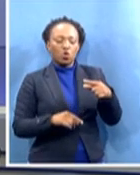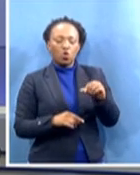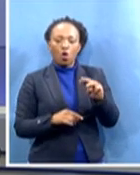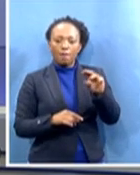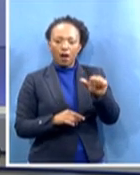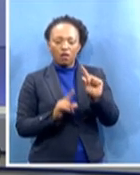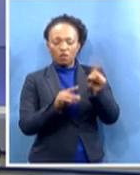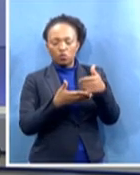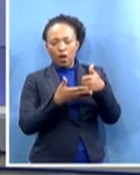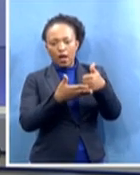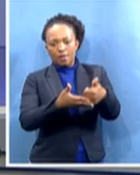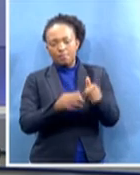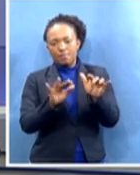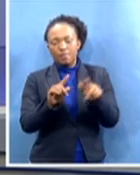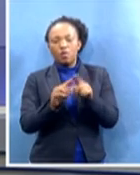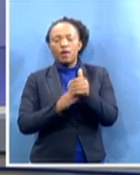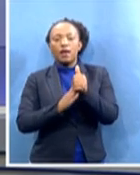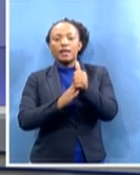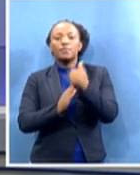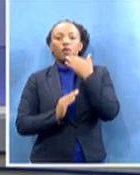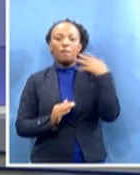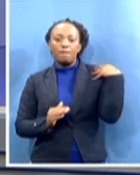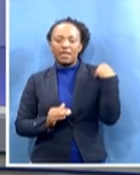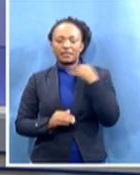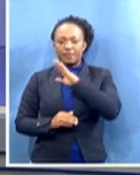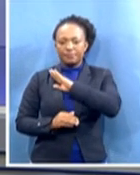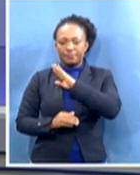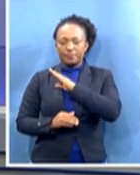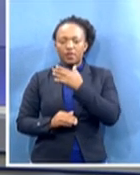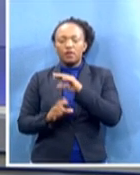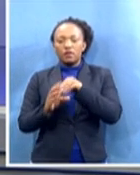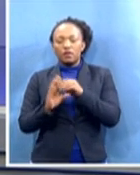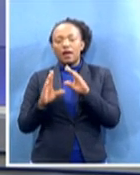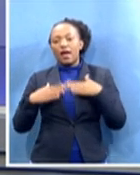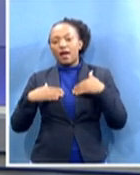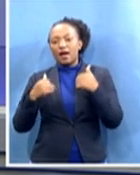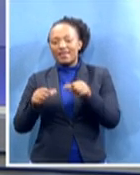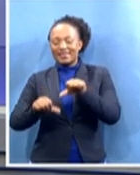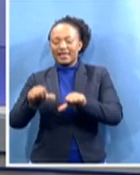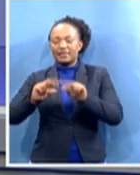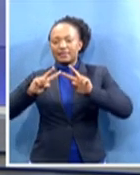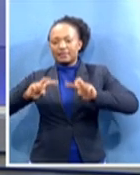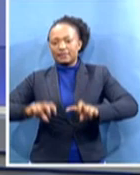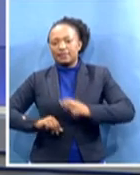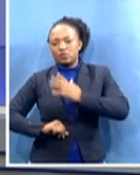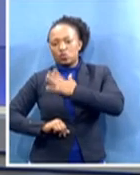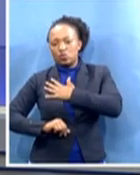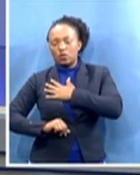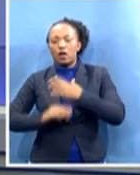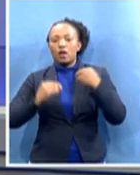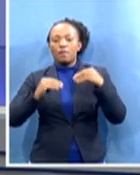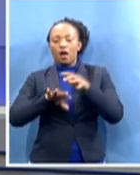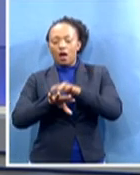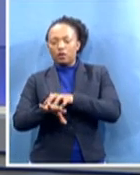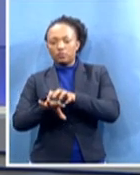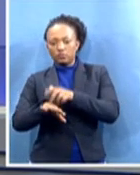and it includes the Minister of Health, Scientific Research, Solidarity, Industry, Agriculture and Regional Integration and Higher Learning